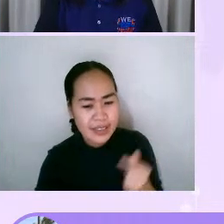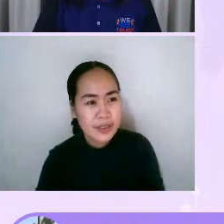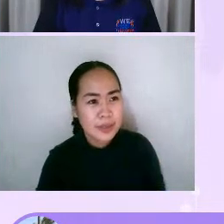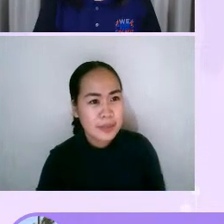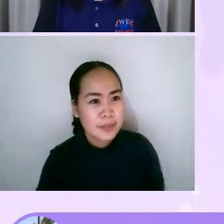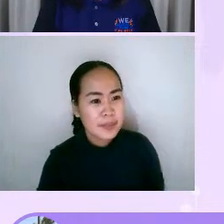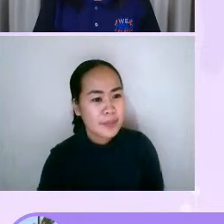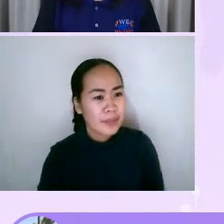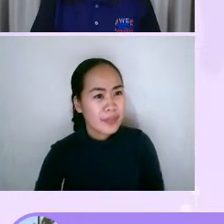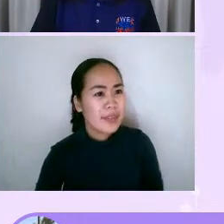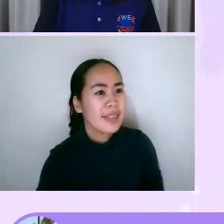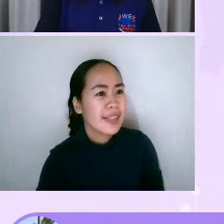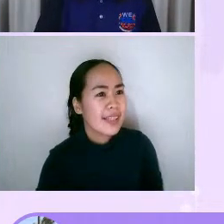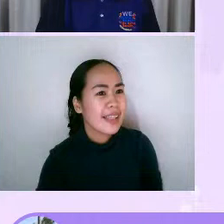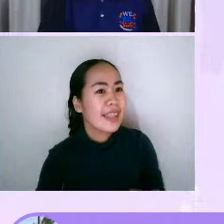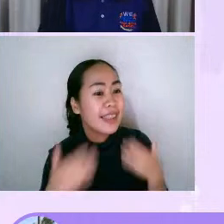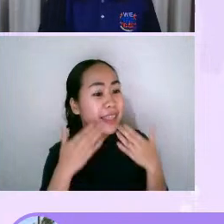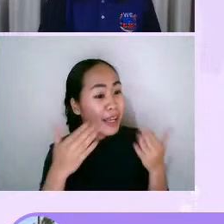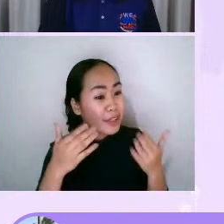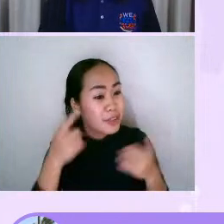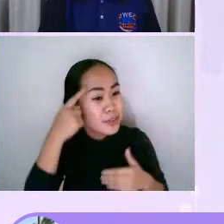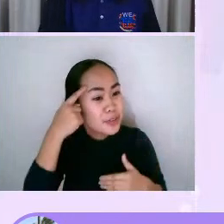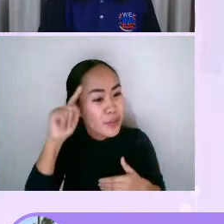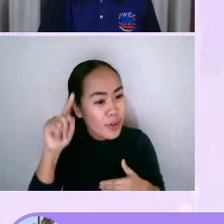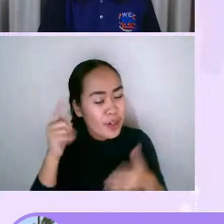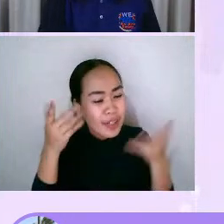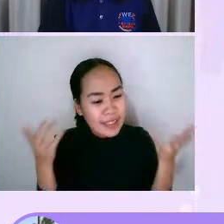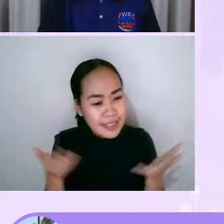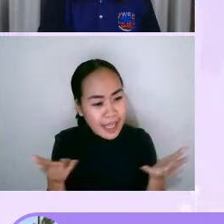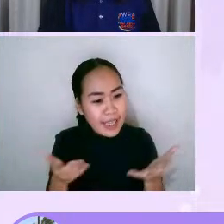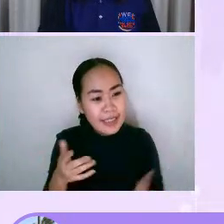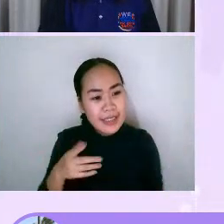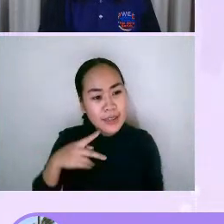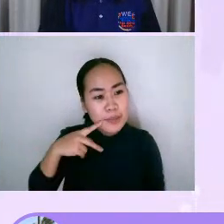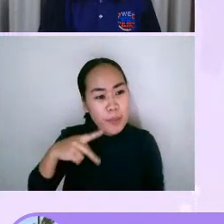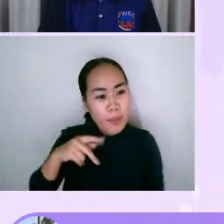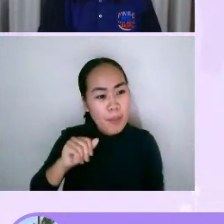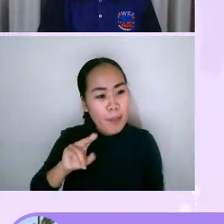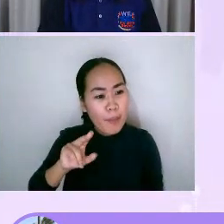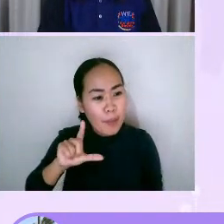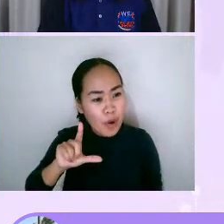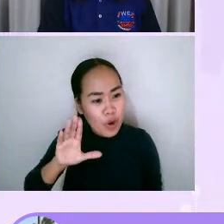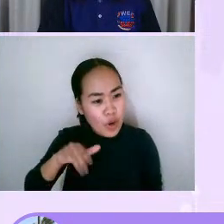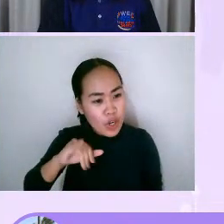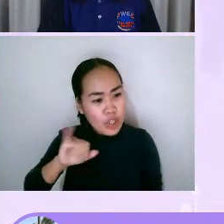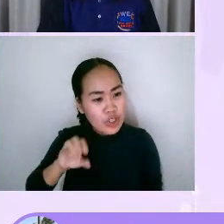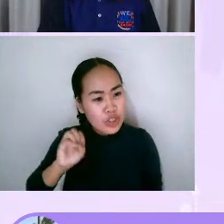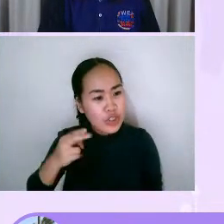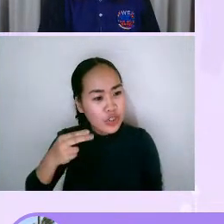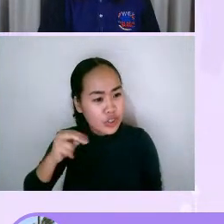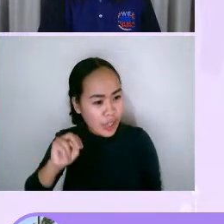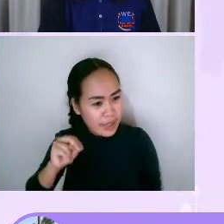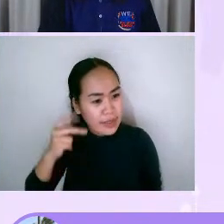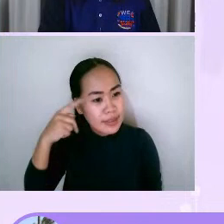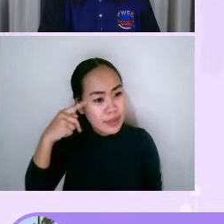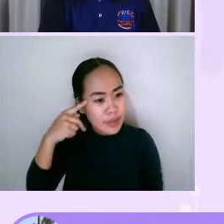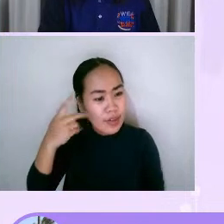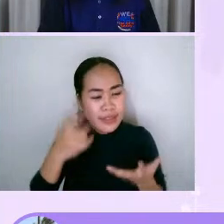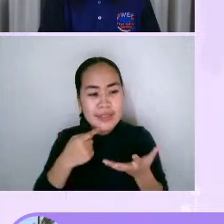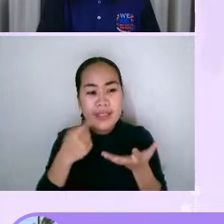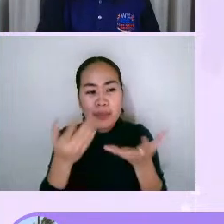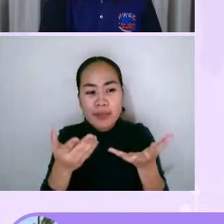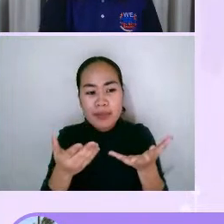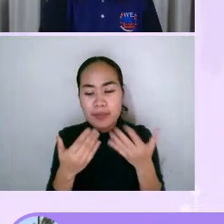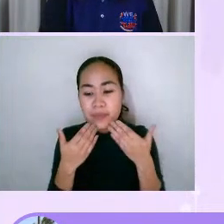Daghang salamat daw po from Paul John Brina. All right, we're